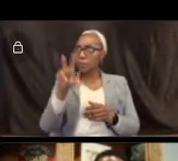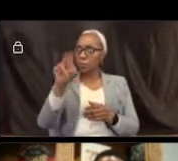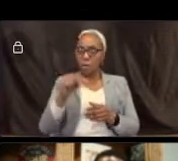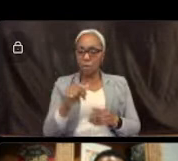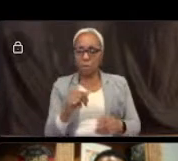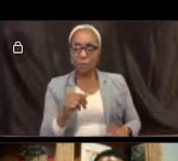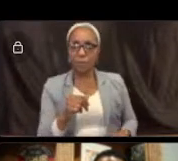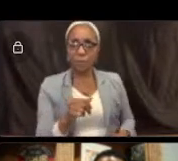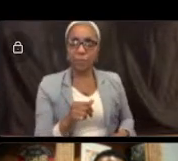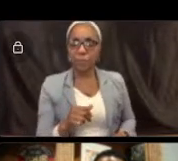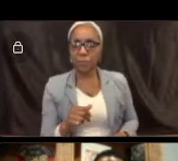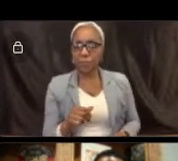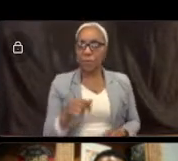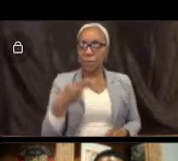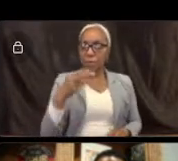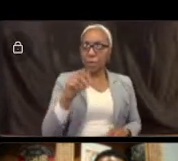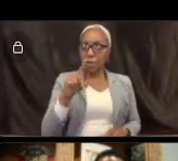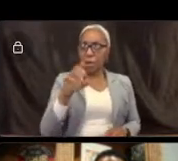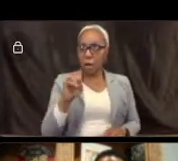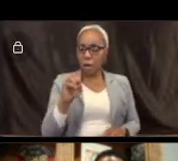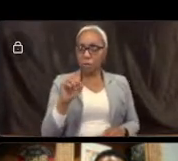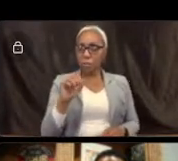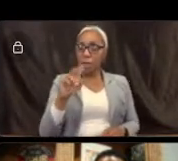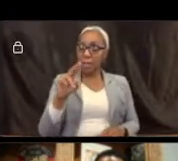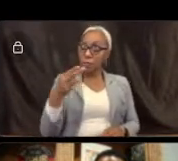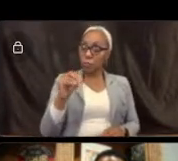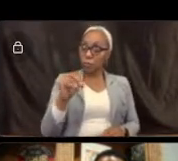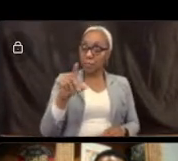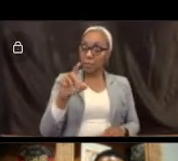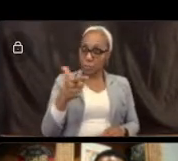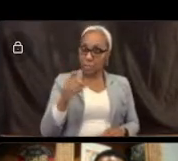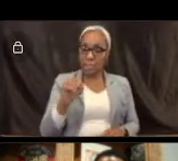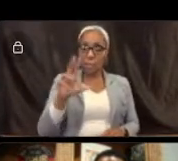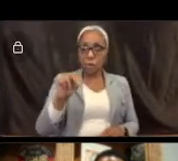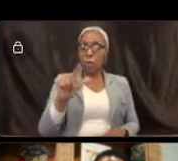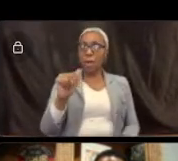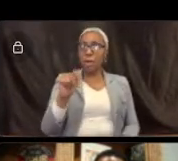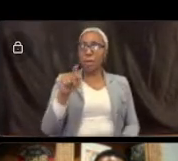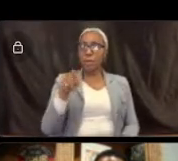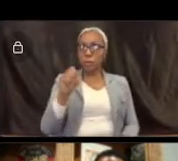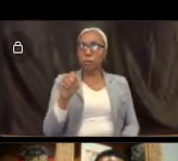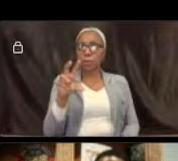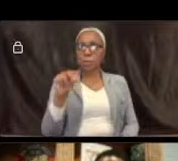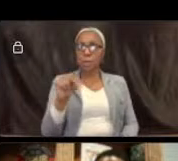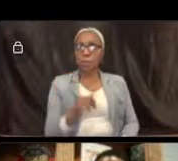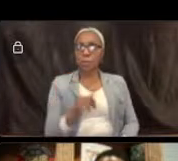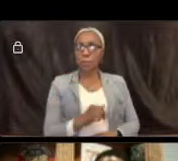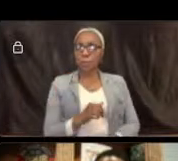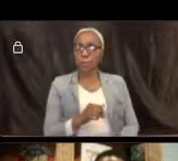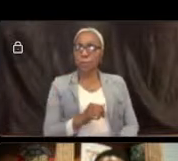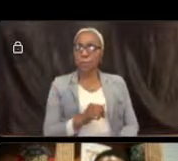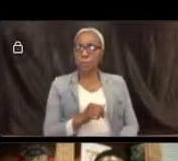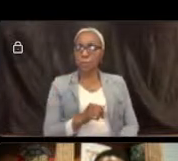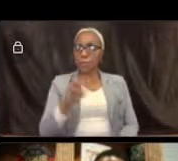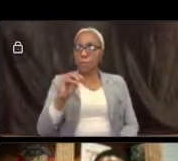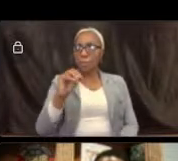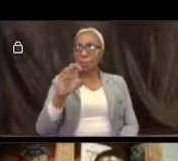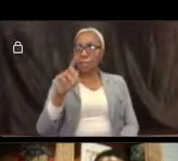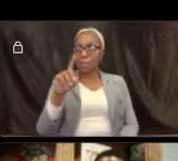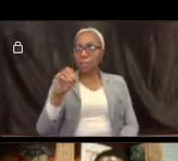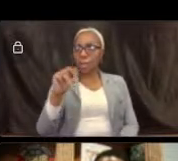No. Hodge, No. Latour, No.